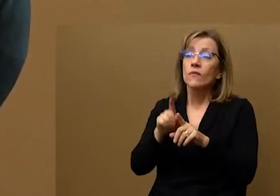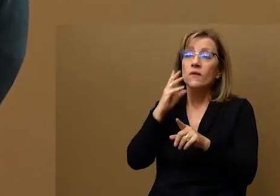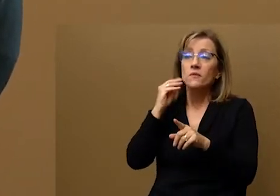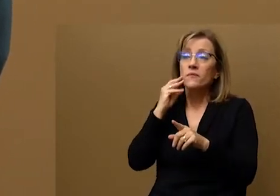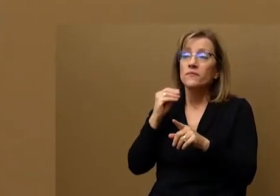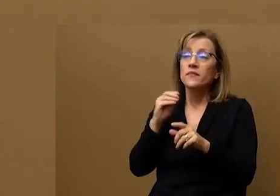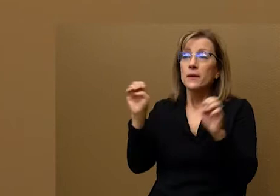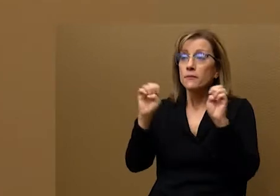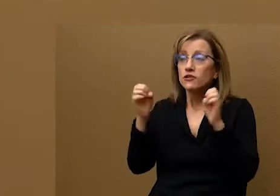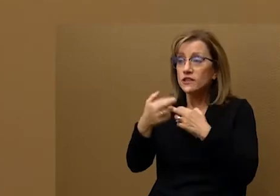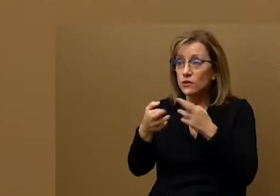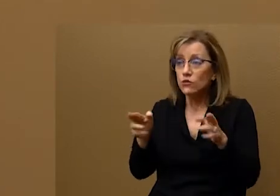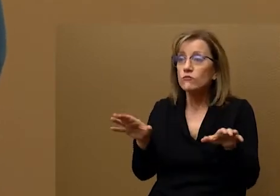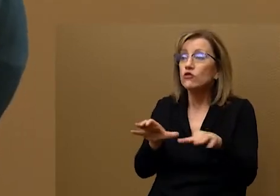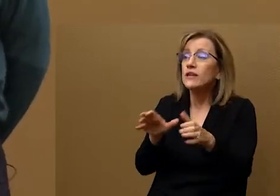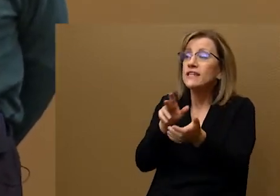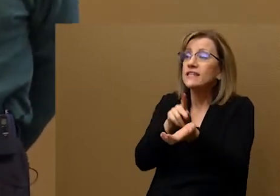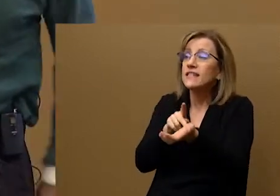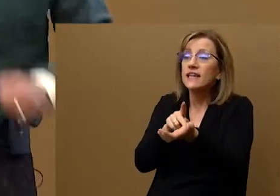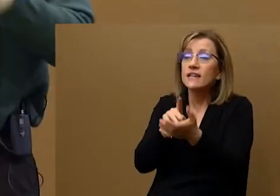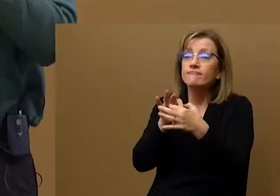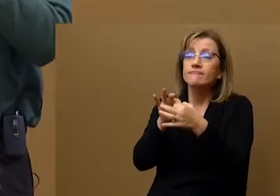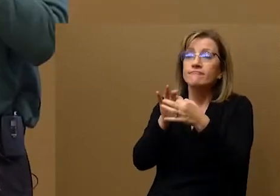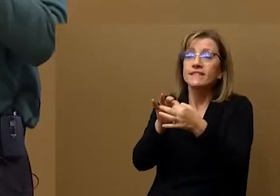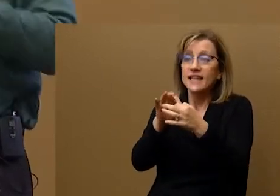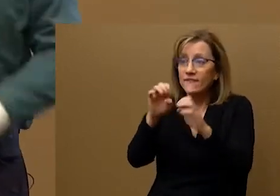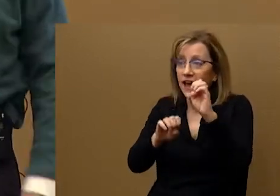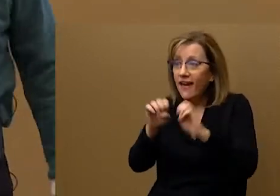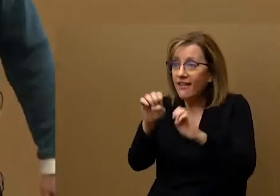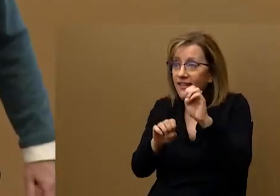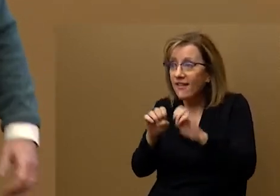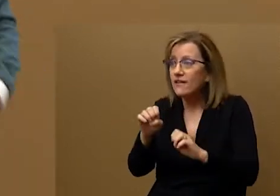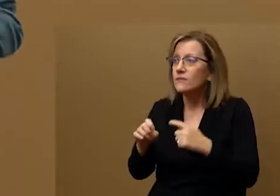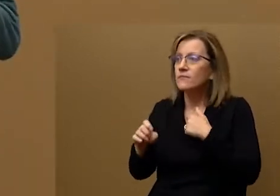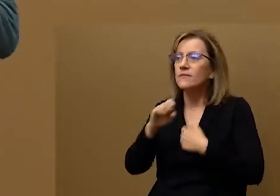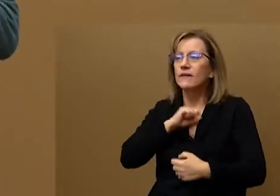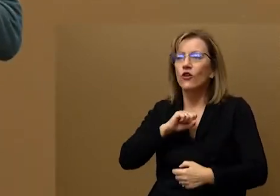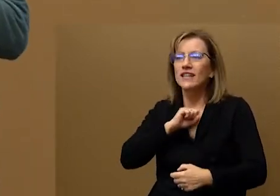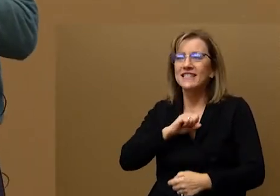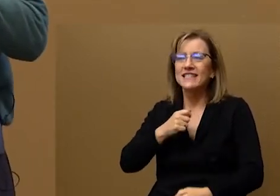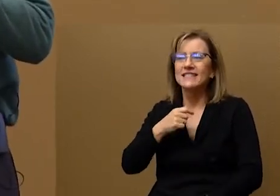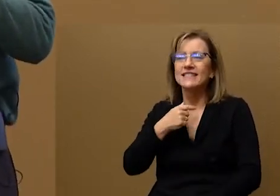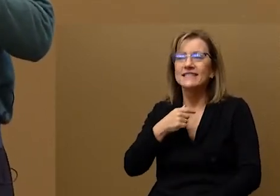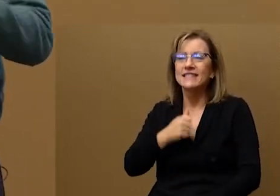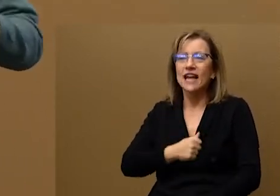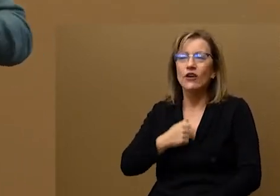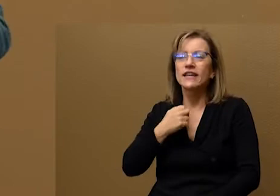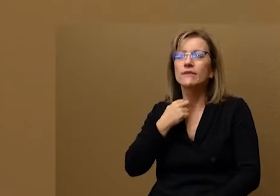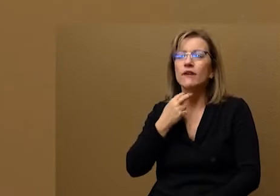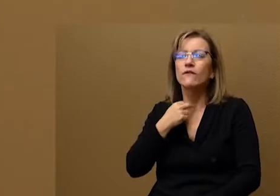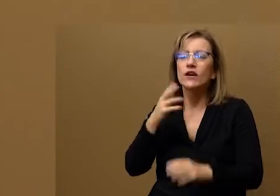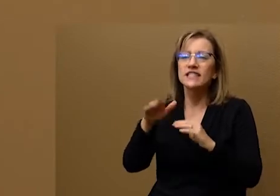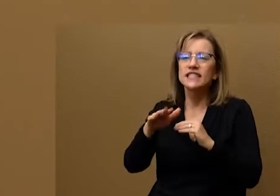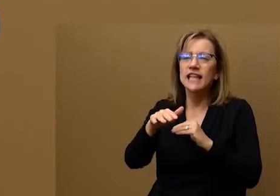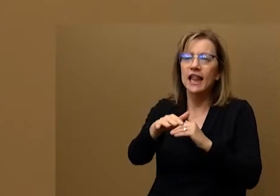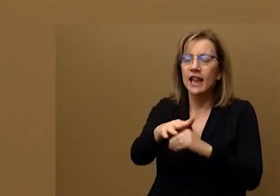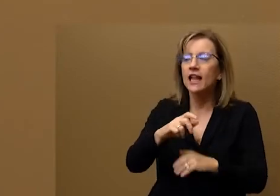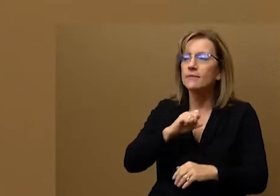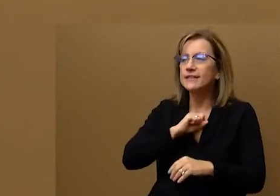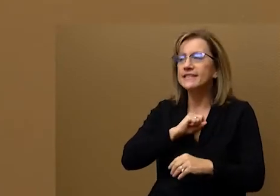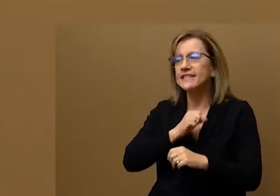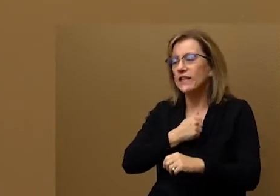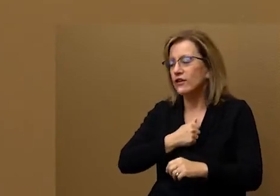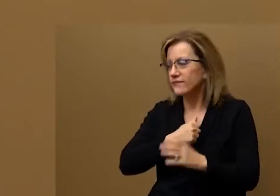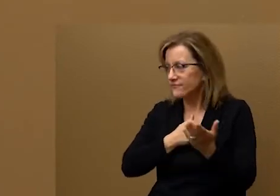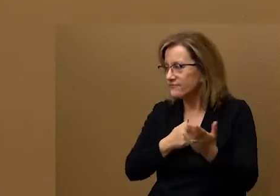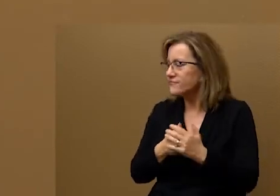emergency room doing psychiatric evaluations. So again, you hear my voice. I apologize for that. That will go on all day, the